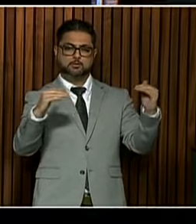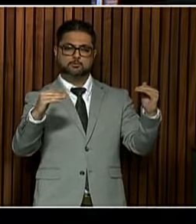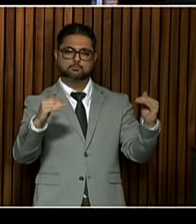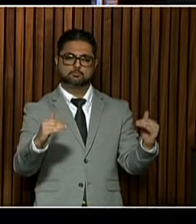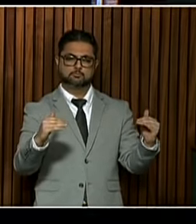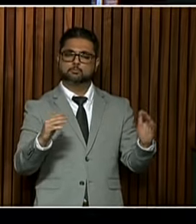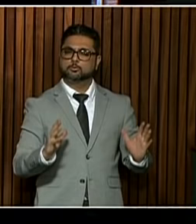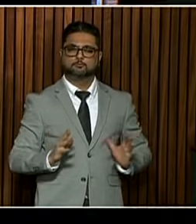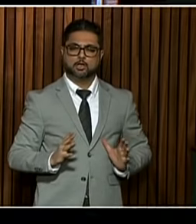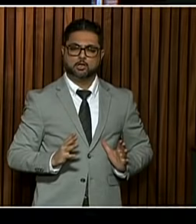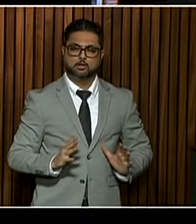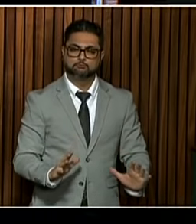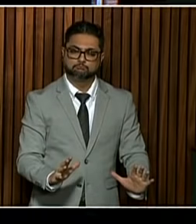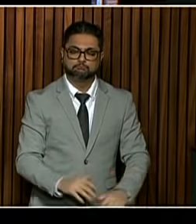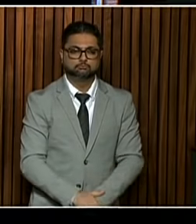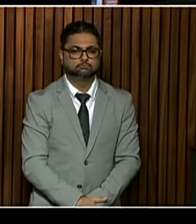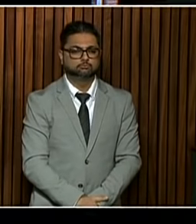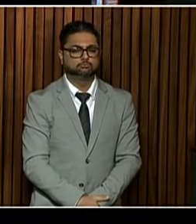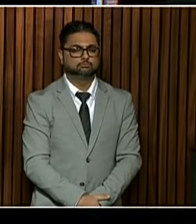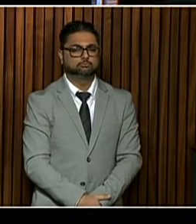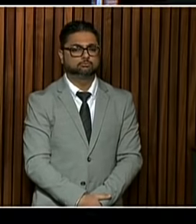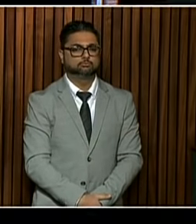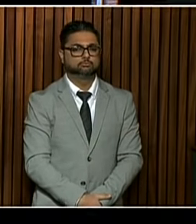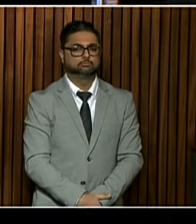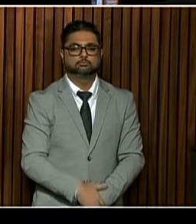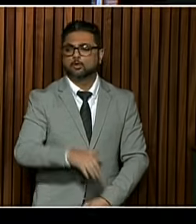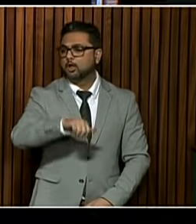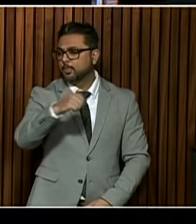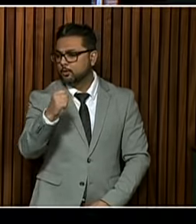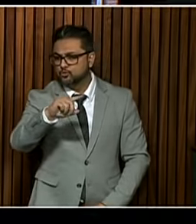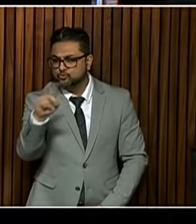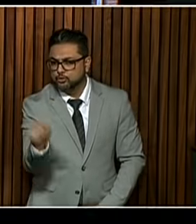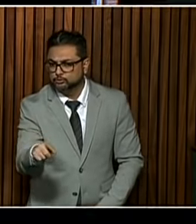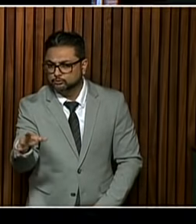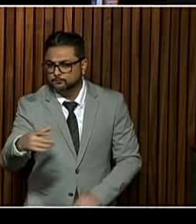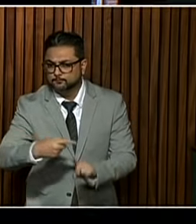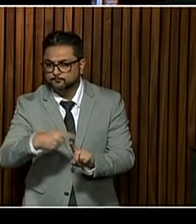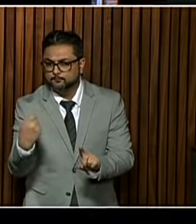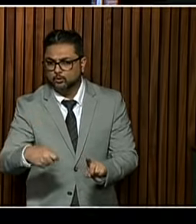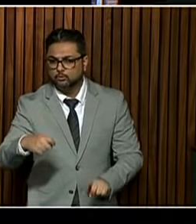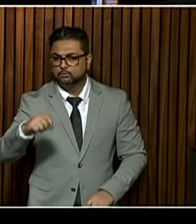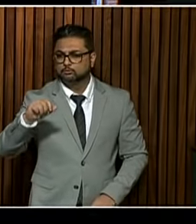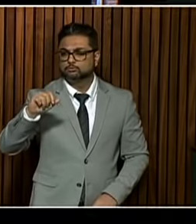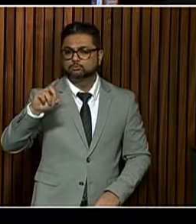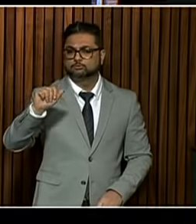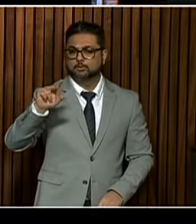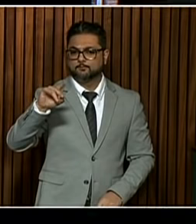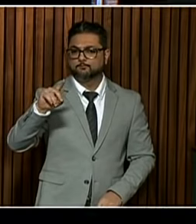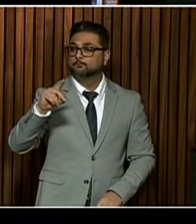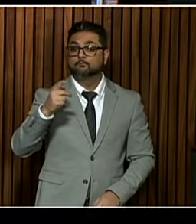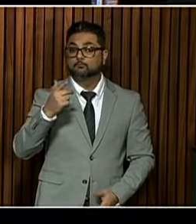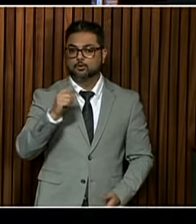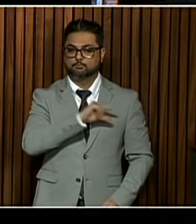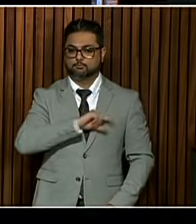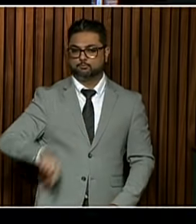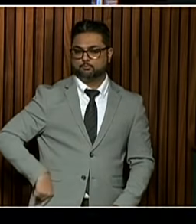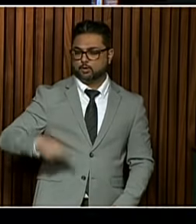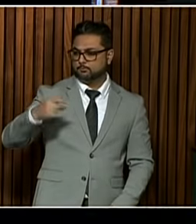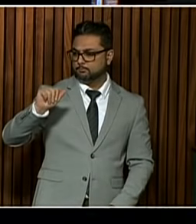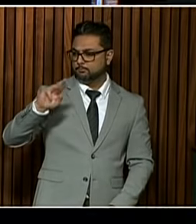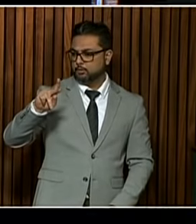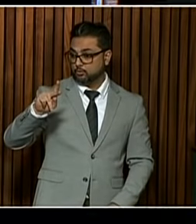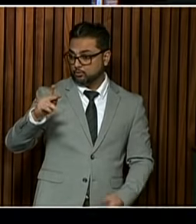Queen's Park Briefing. Please go ahead. Hi there. Last week you said that you would